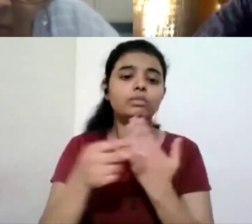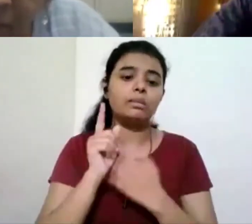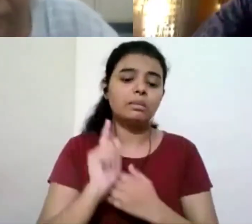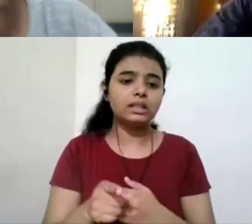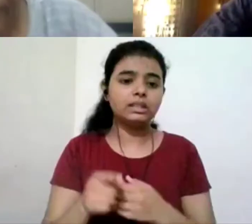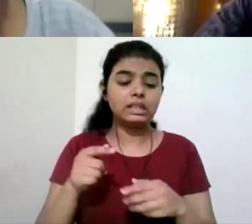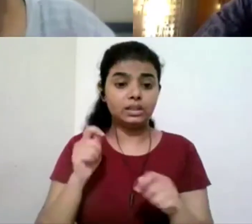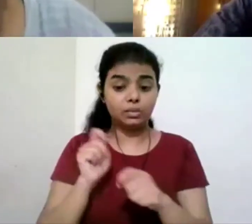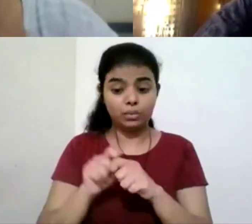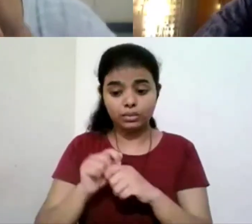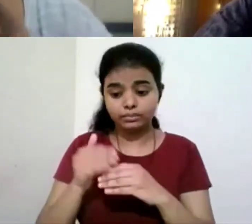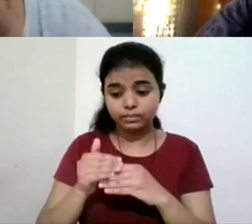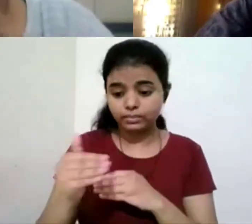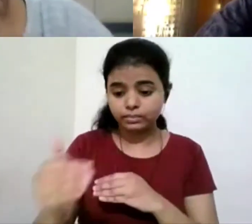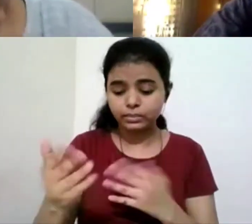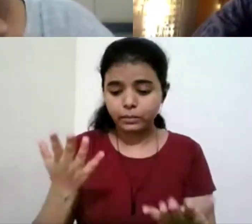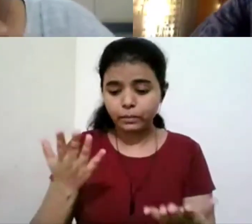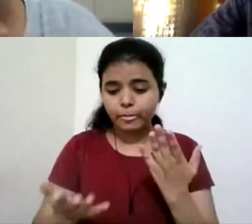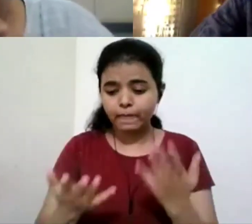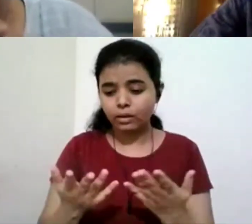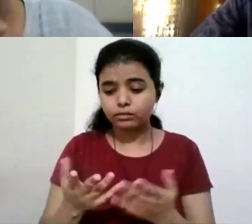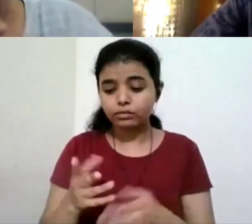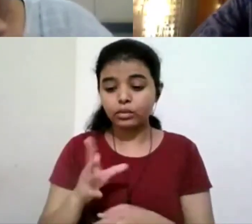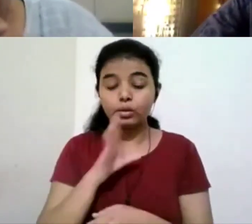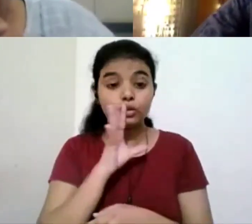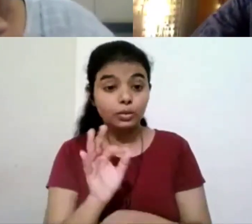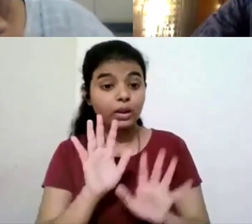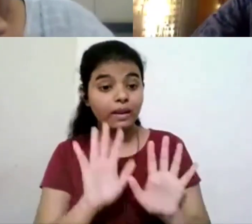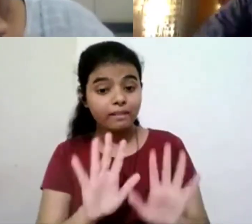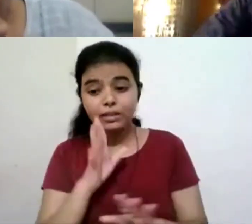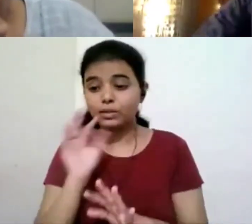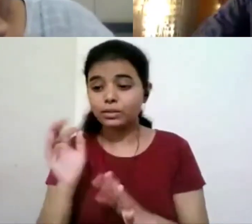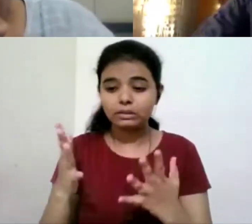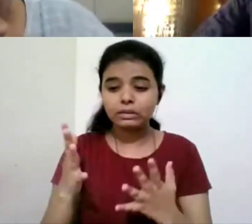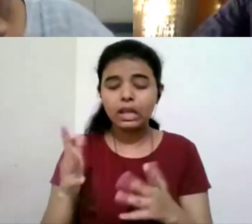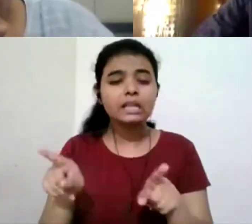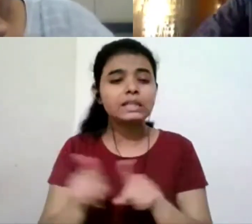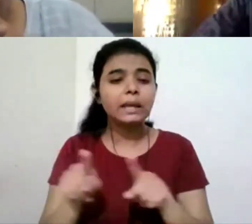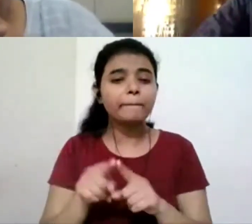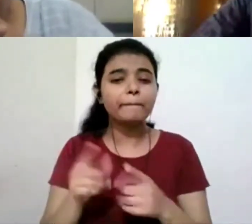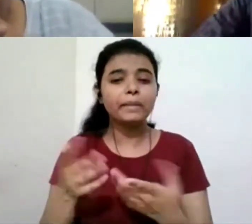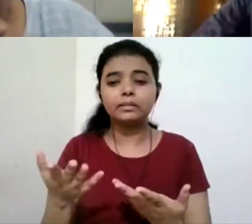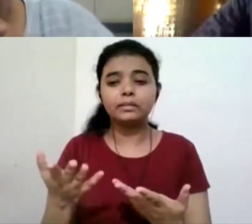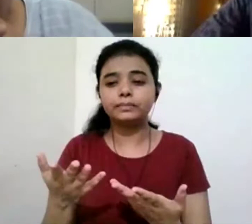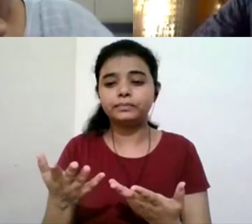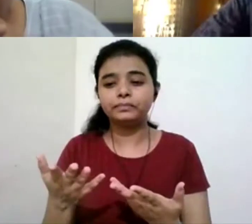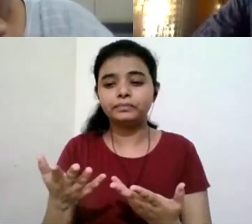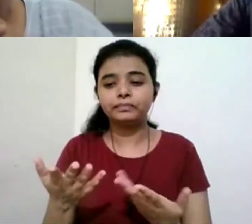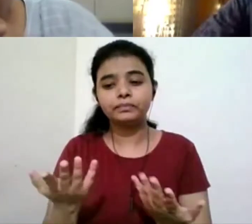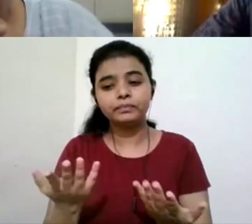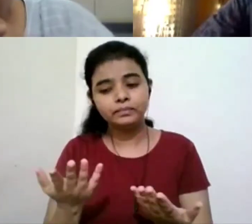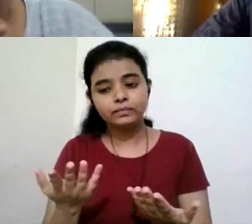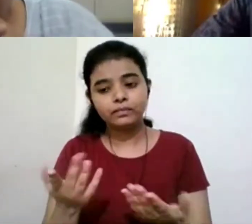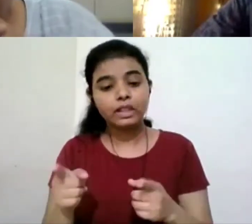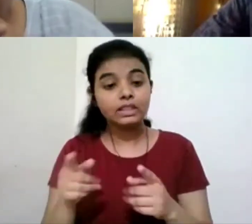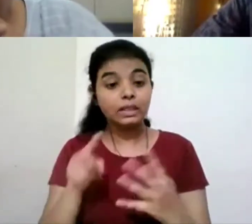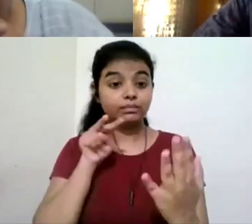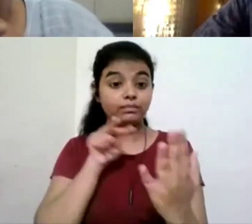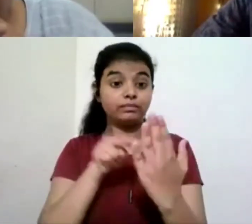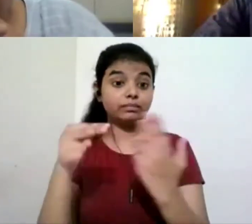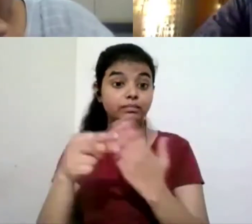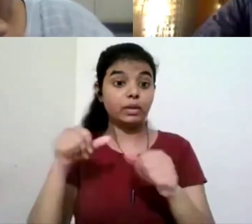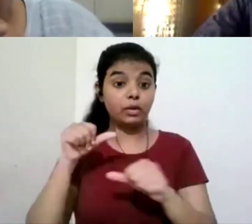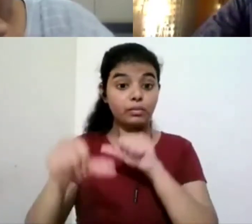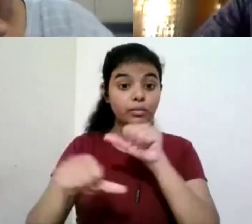something is reasonable or not, it invites us to engage in a transparent process